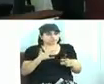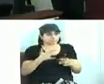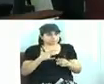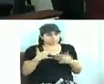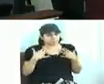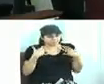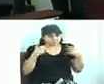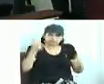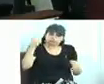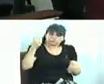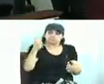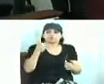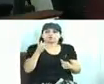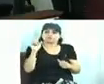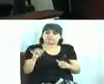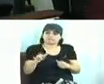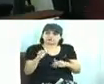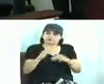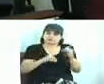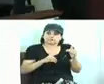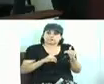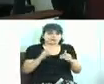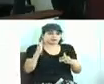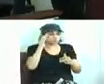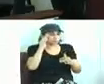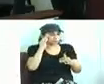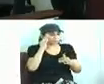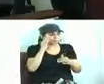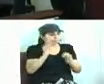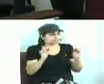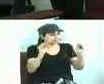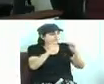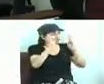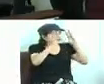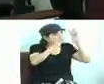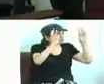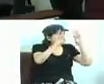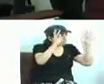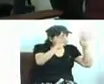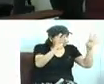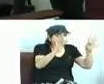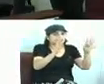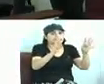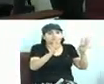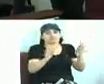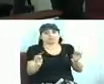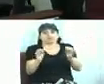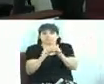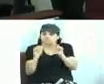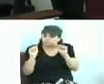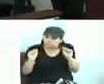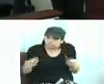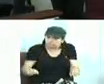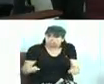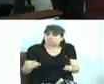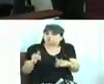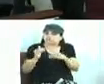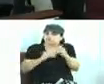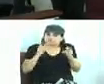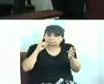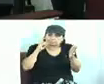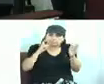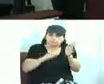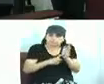than you're aware of. More creative than you believe. More capable than you